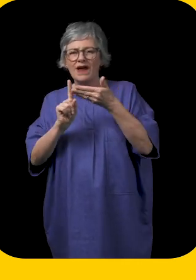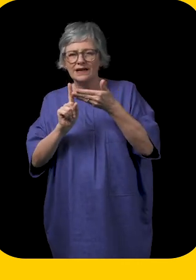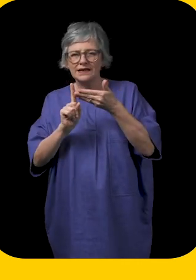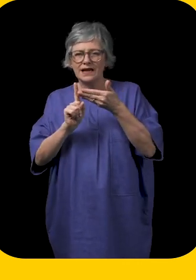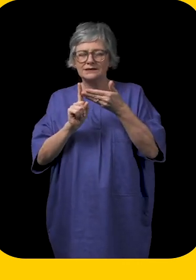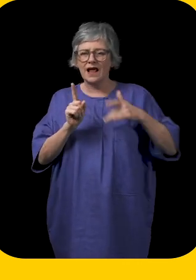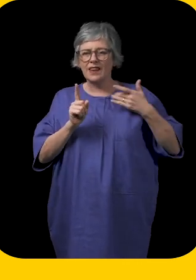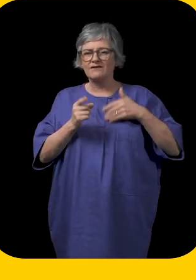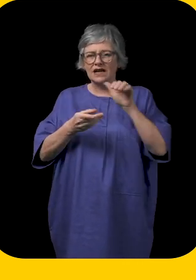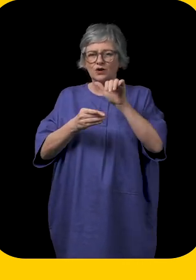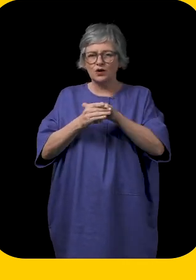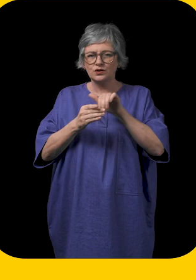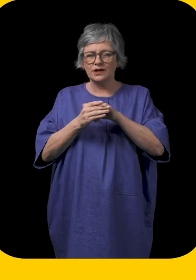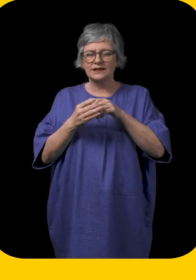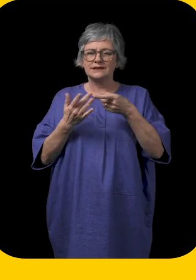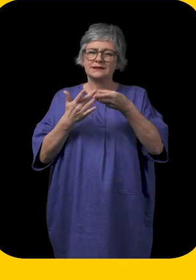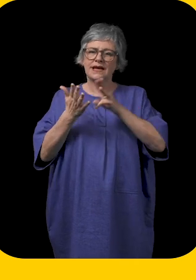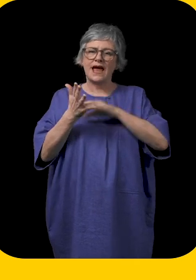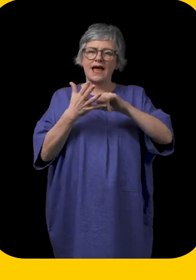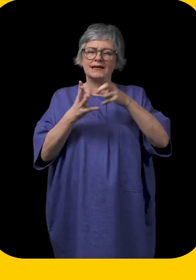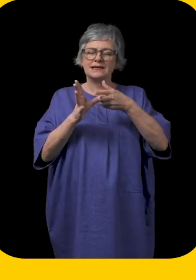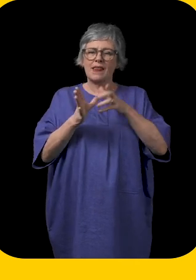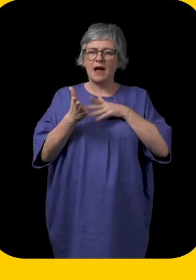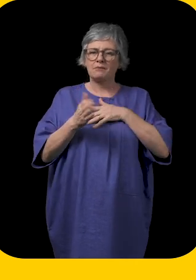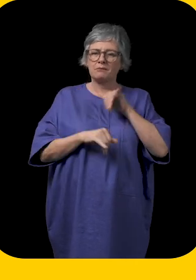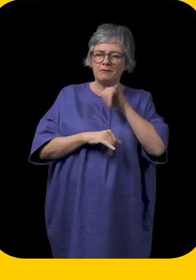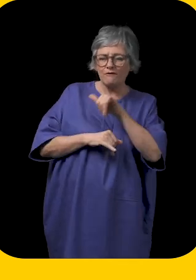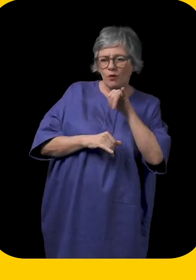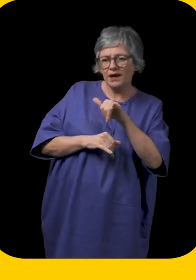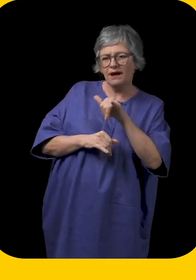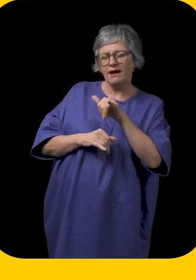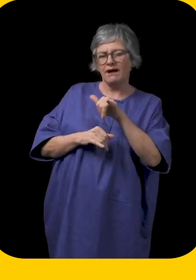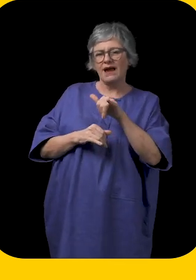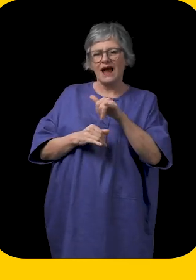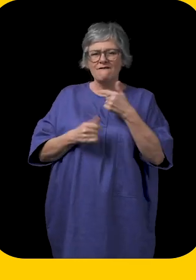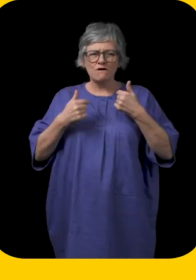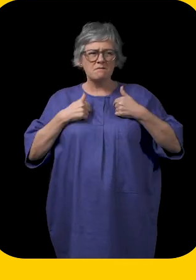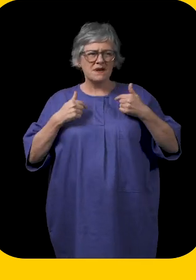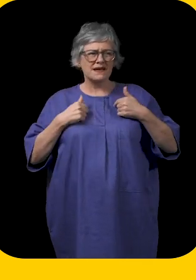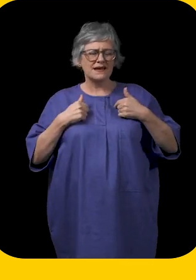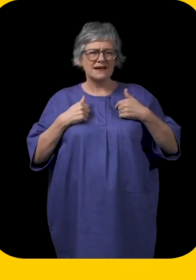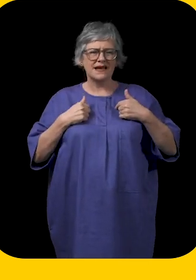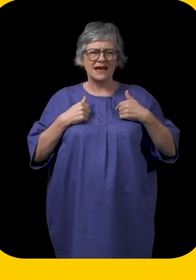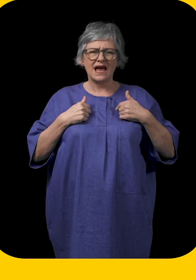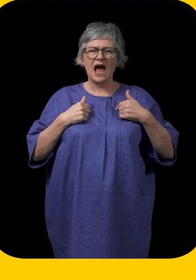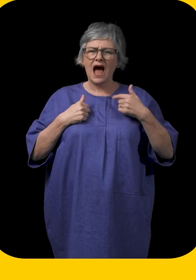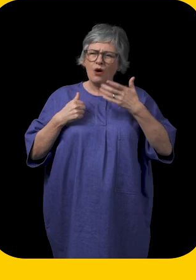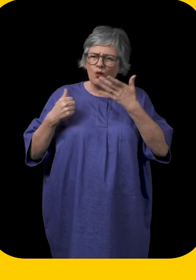recognizing that we're living in a context where racism and Islamophobia are present. And for me, I was